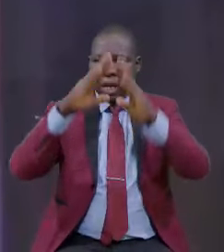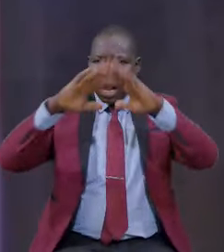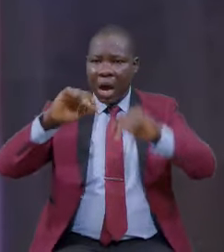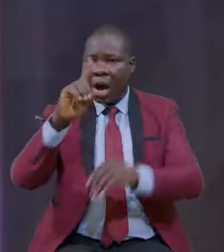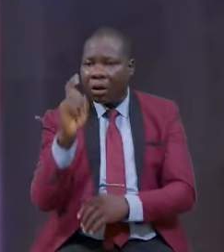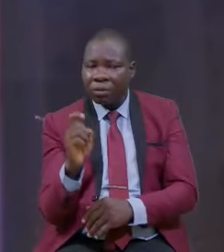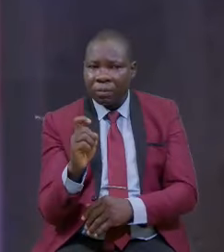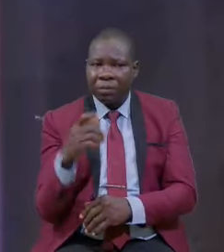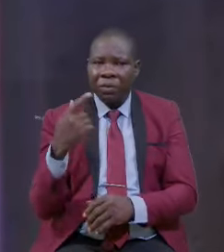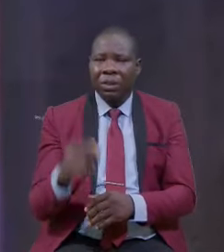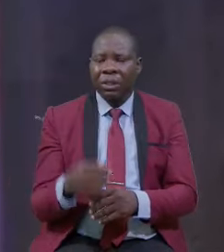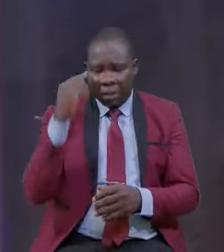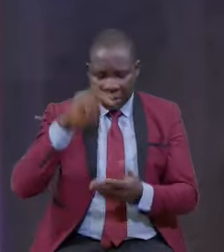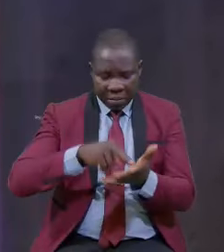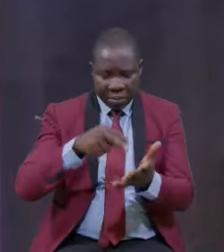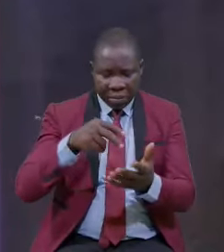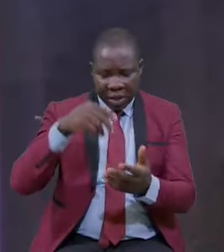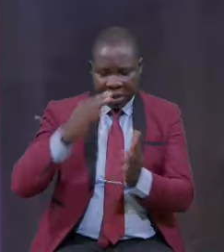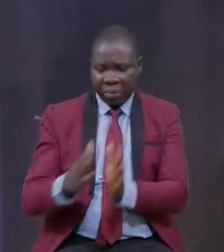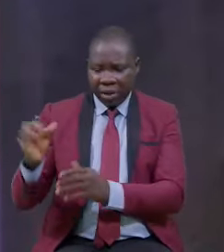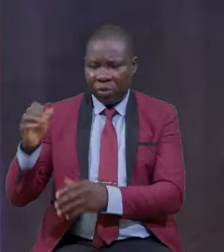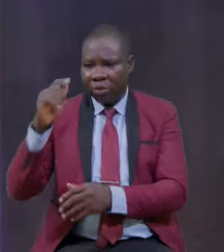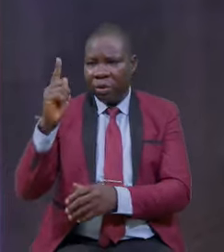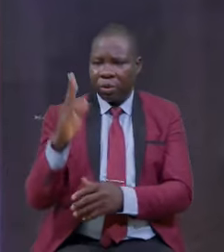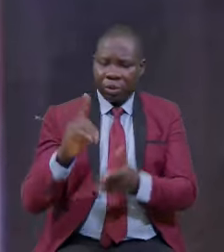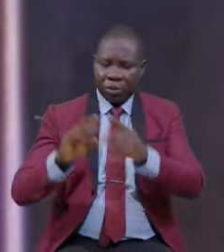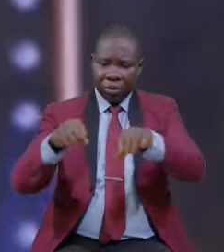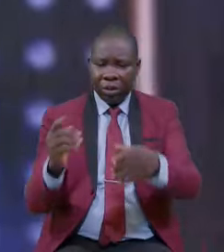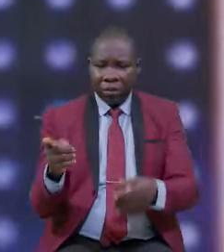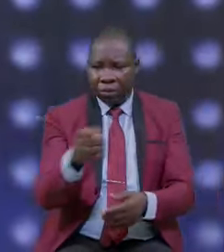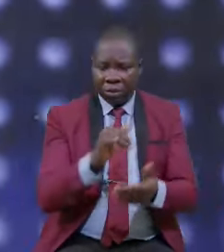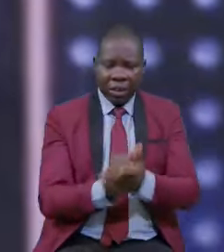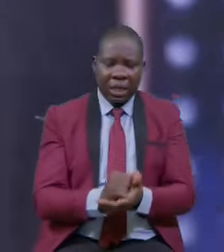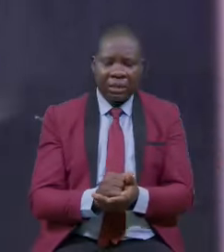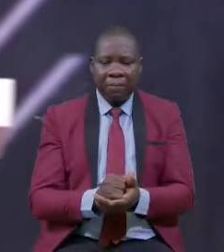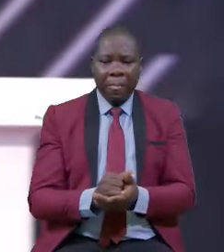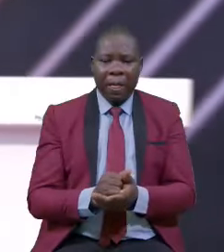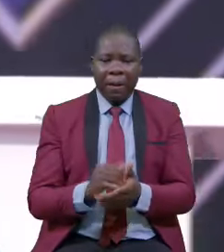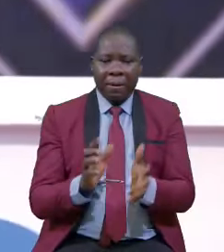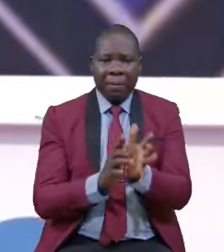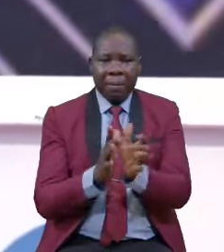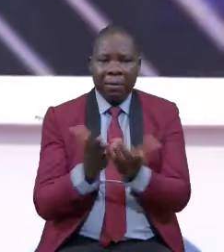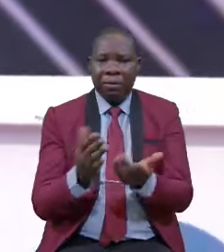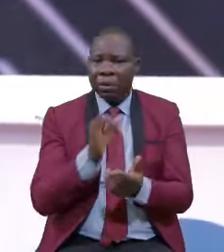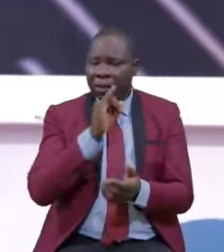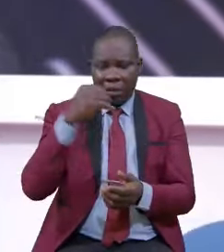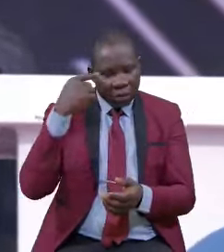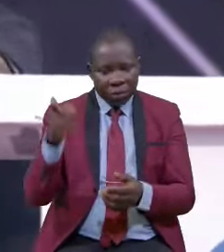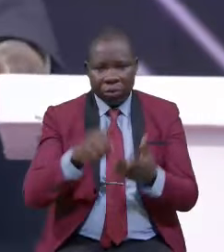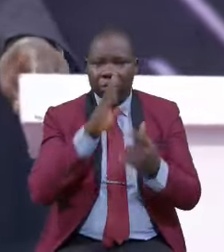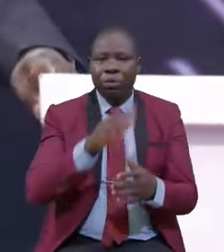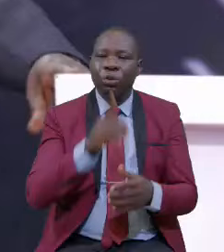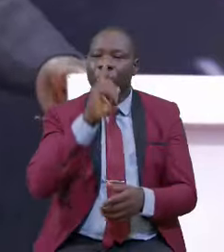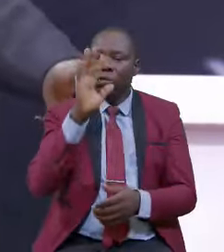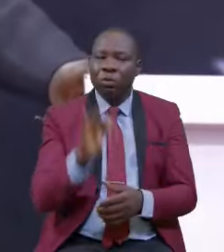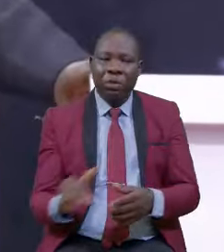will be perfect, thoroughly furnished unto all good works. He wants us to get to